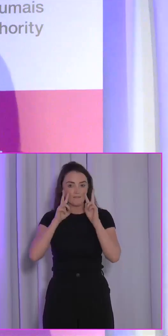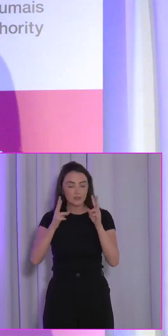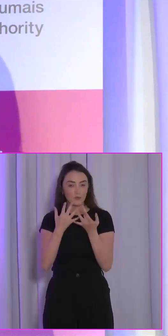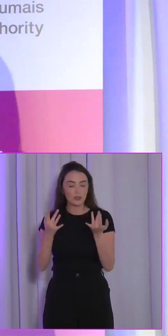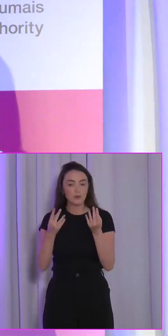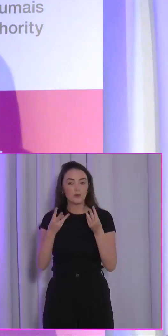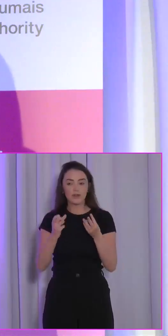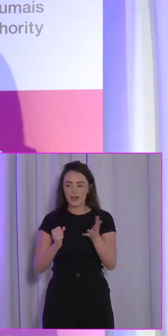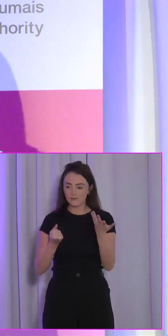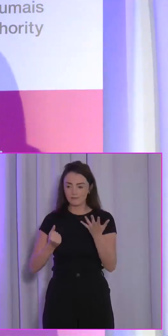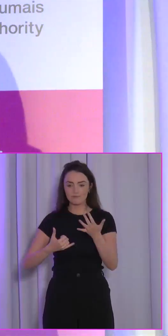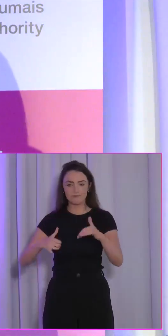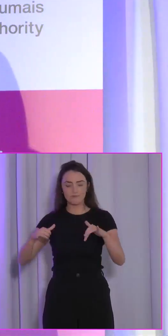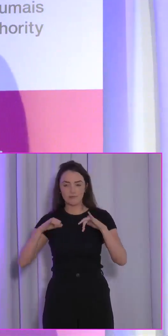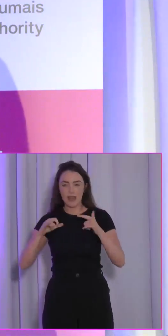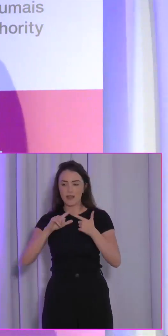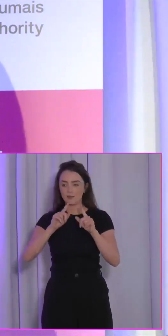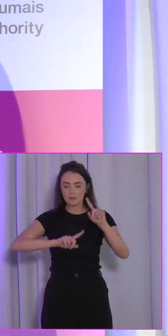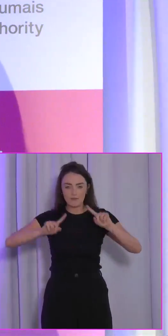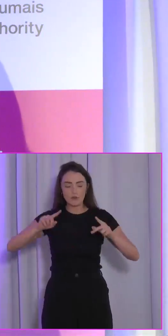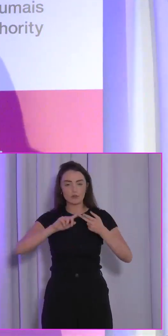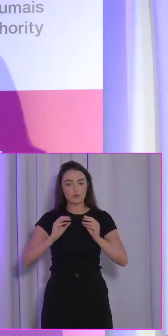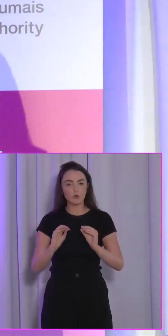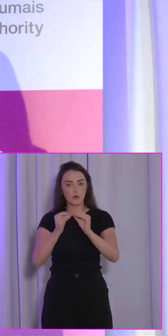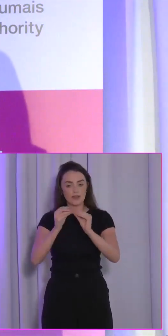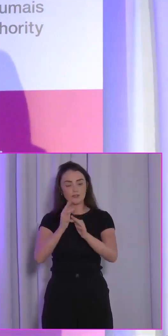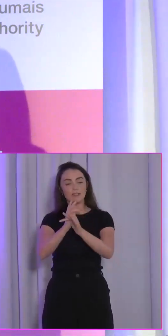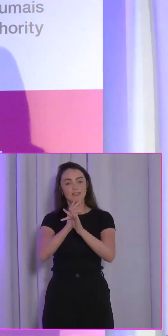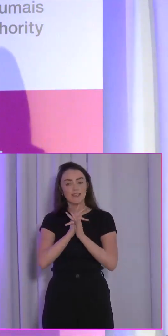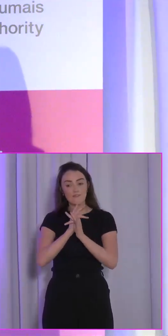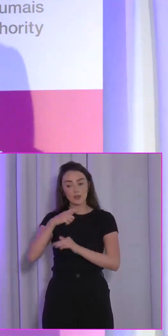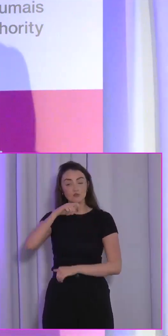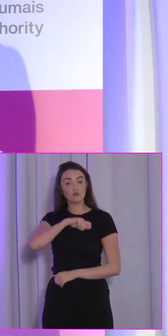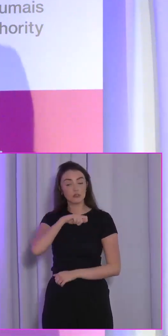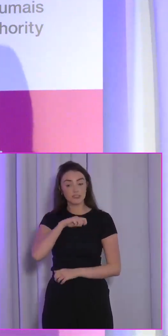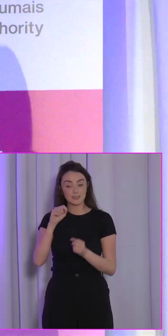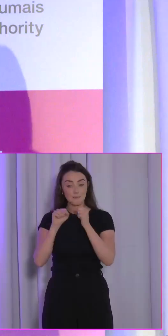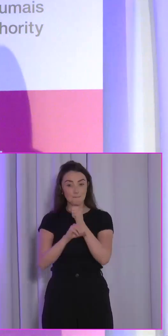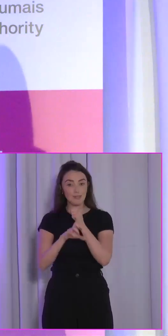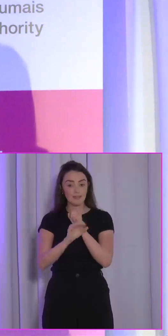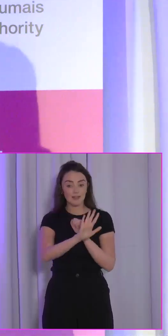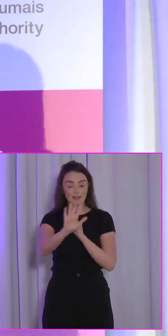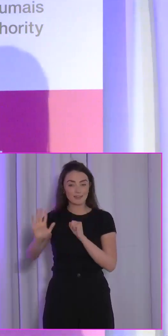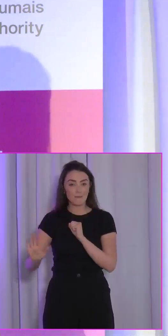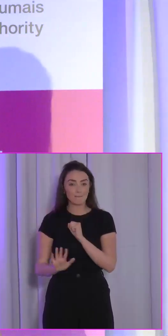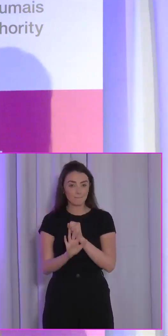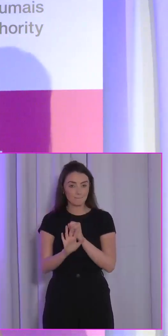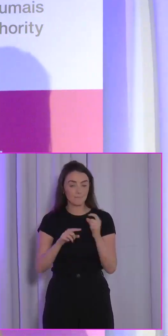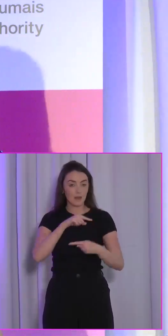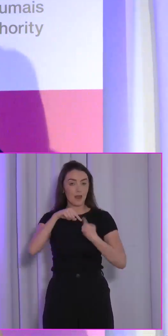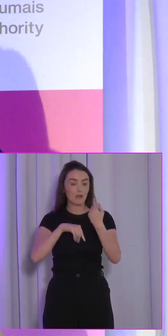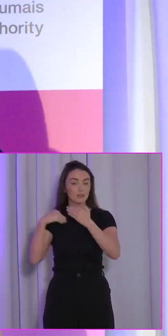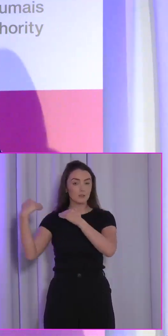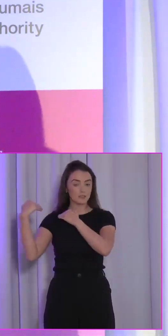for a thriving, diverse, creative, safe and trusted media landscape. And our